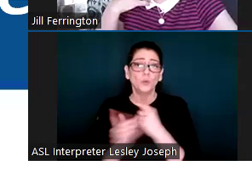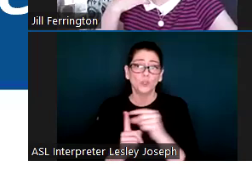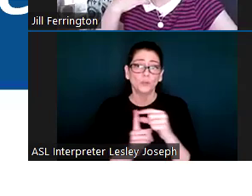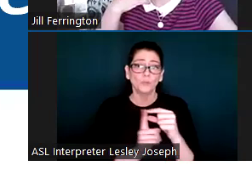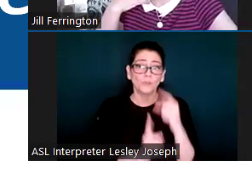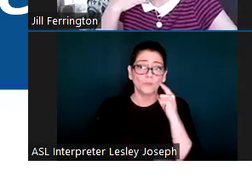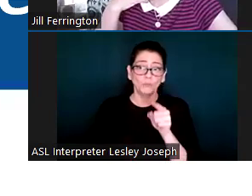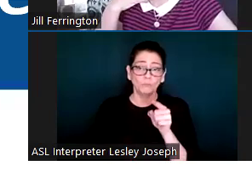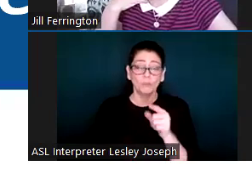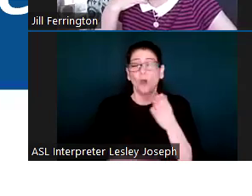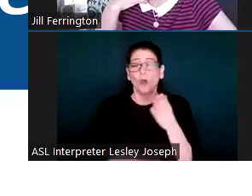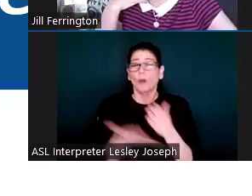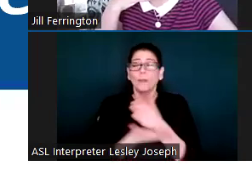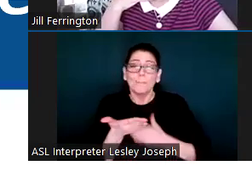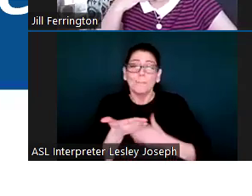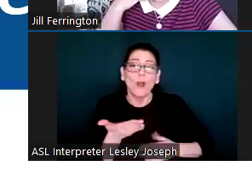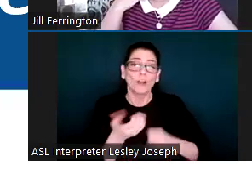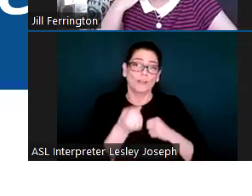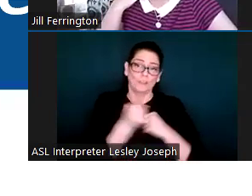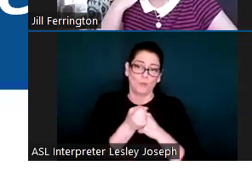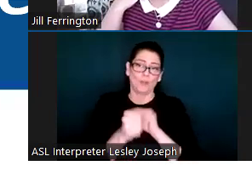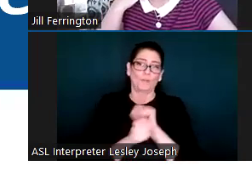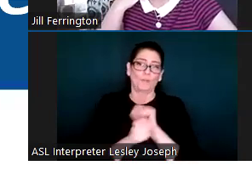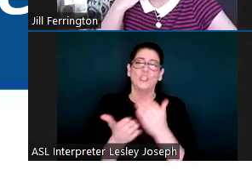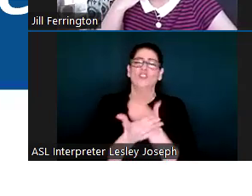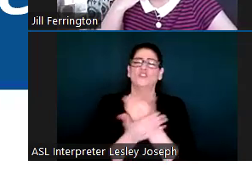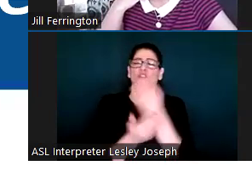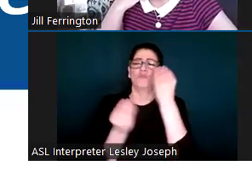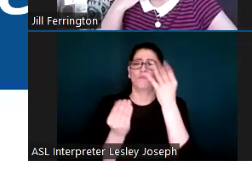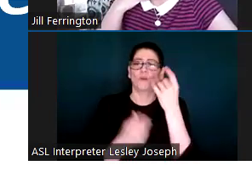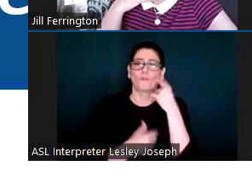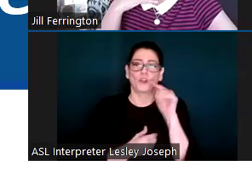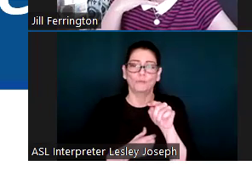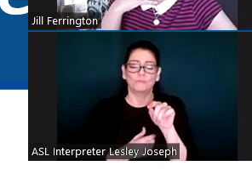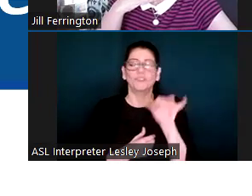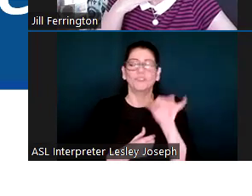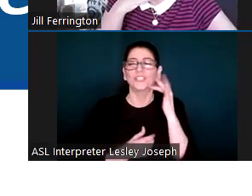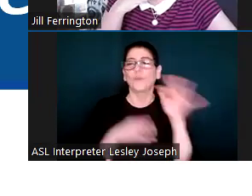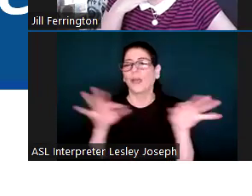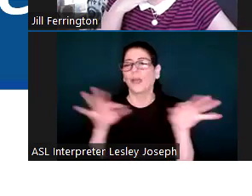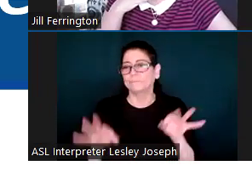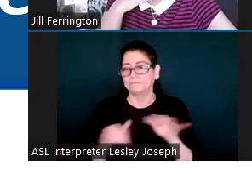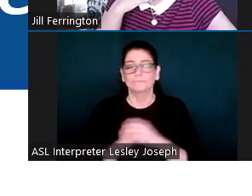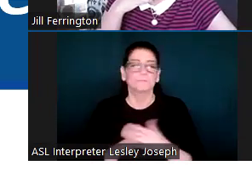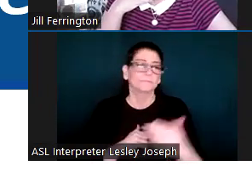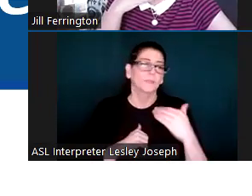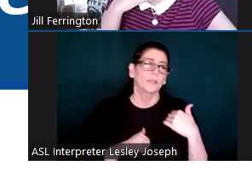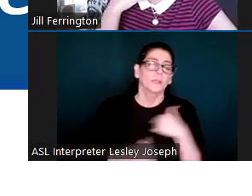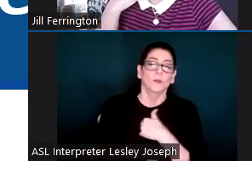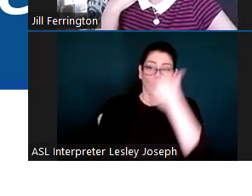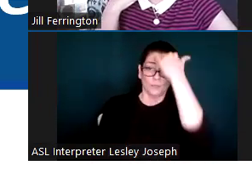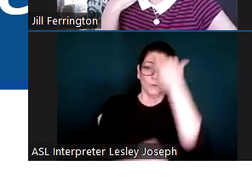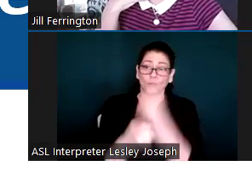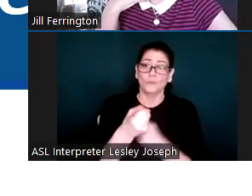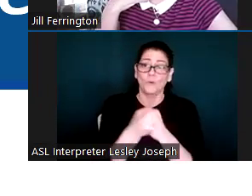the aspects of supported employment. And so that's why we're going to dive in today to this topic. We know that supported employment can